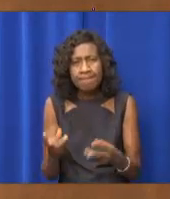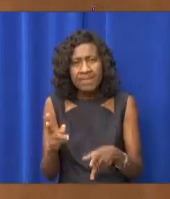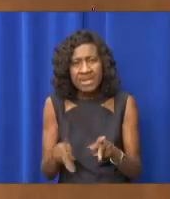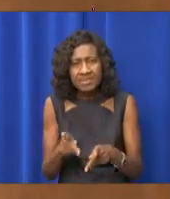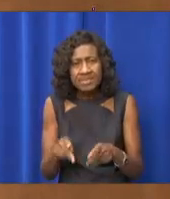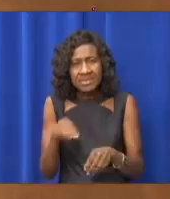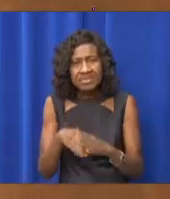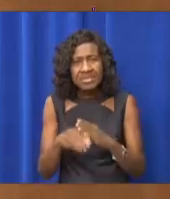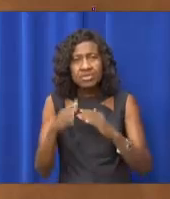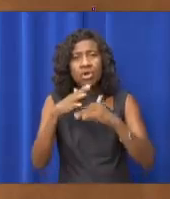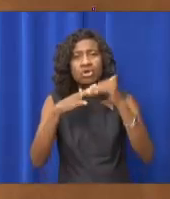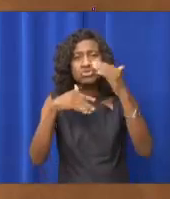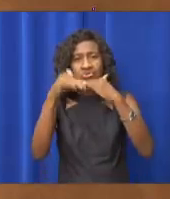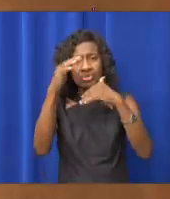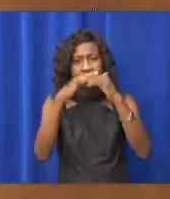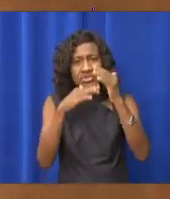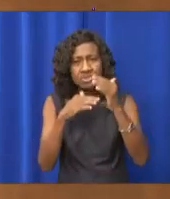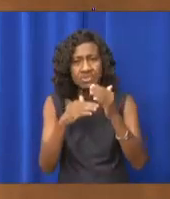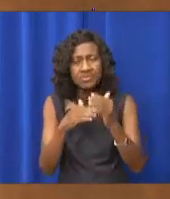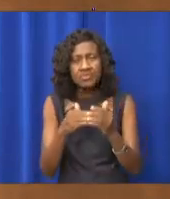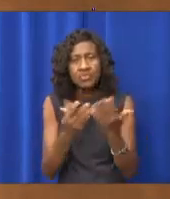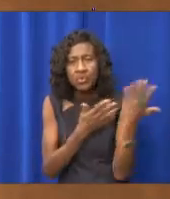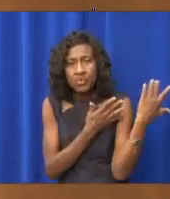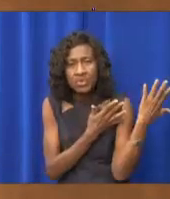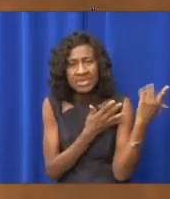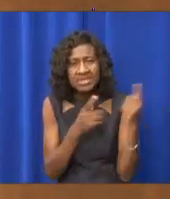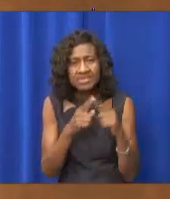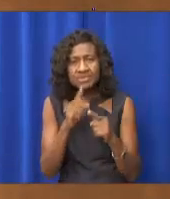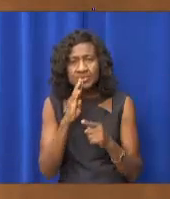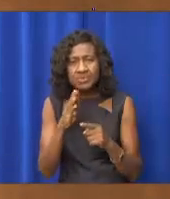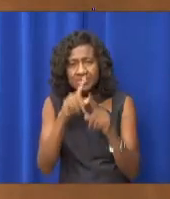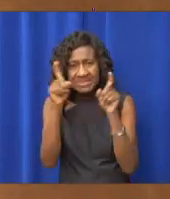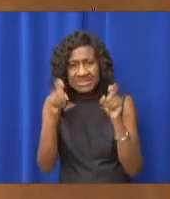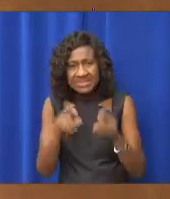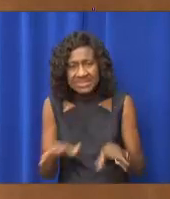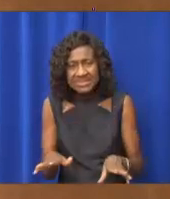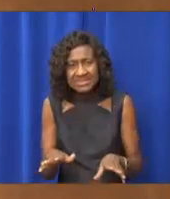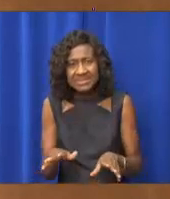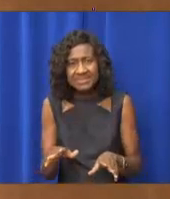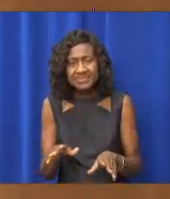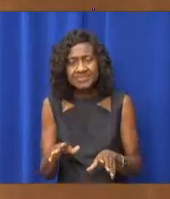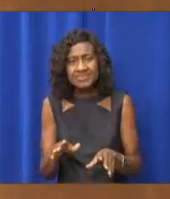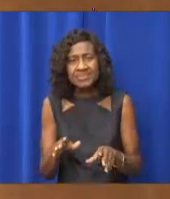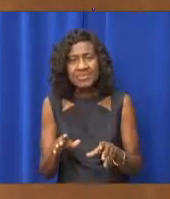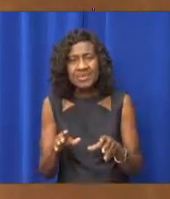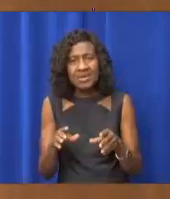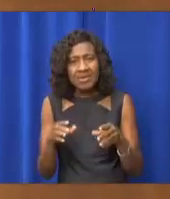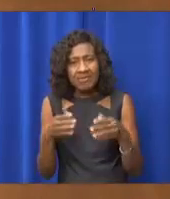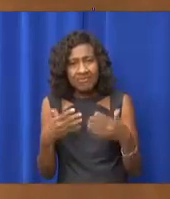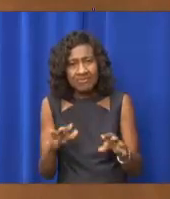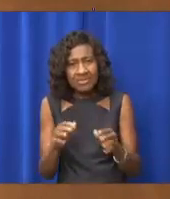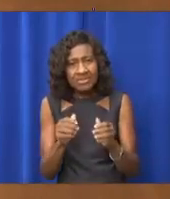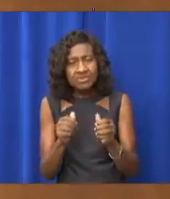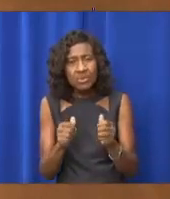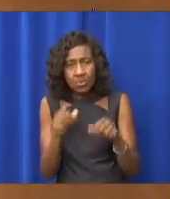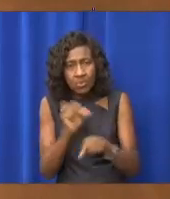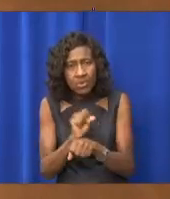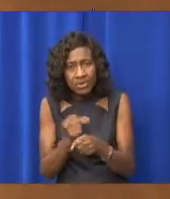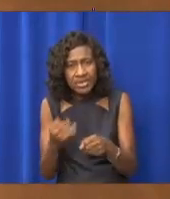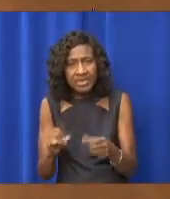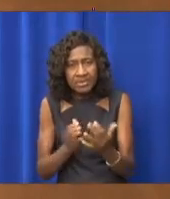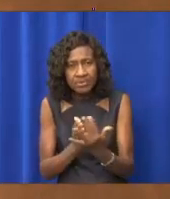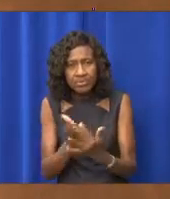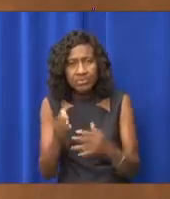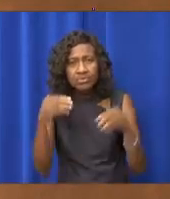up to be tested. We are working through the supermarkets and have worked through a lot of the frontline workers. I'm hoping to